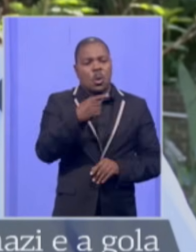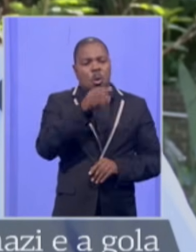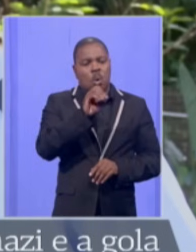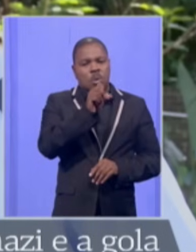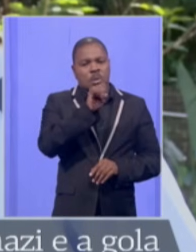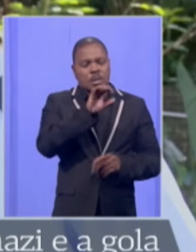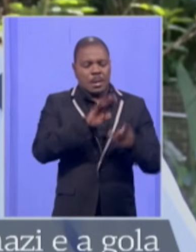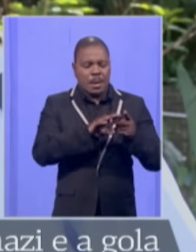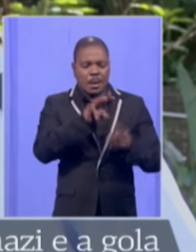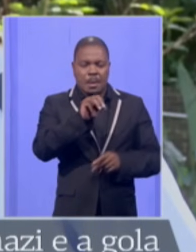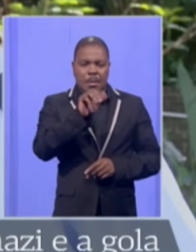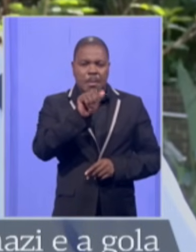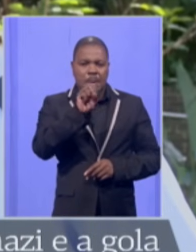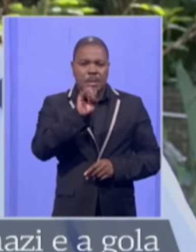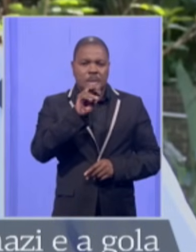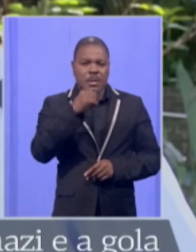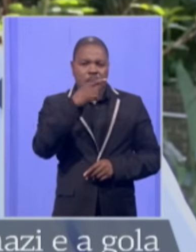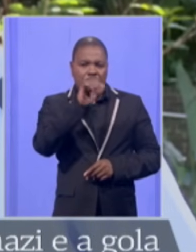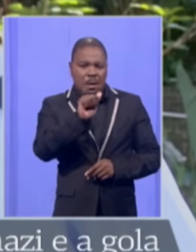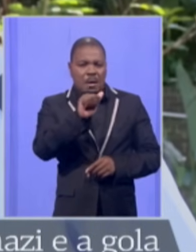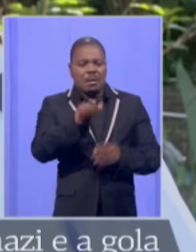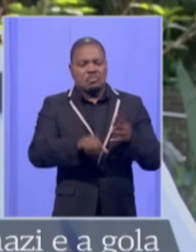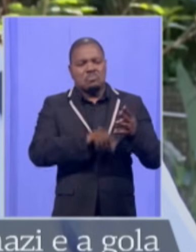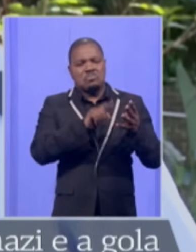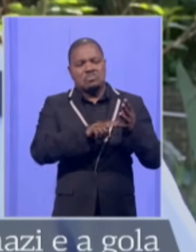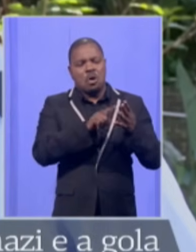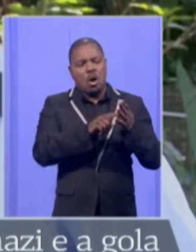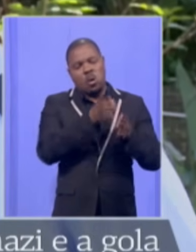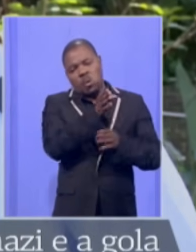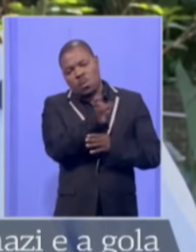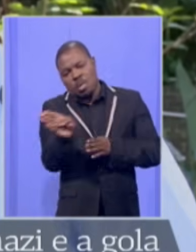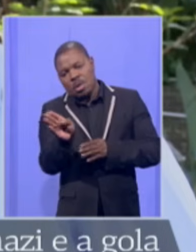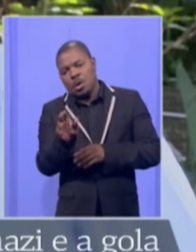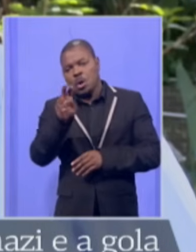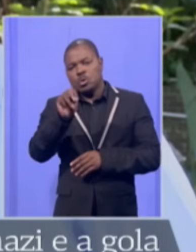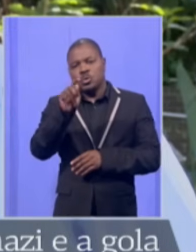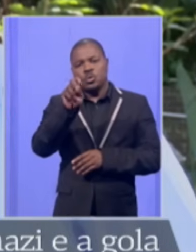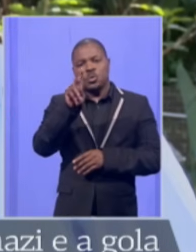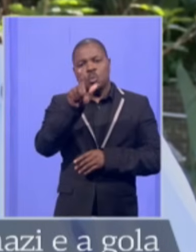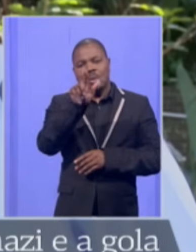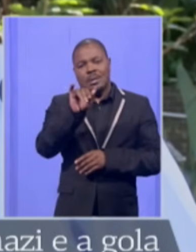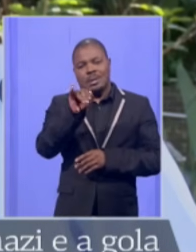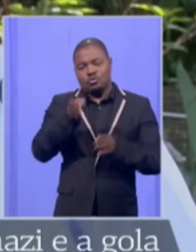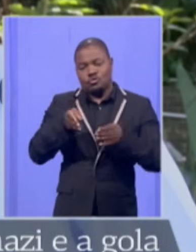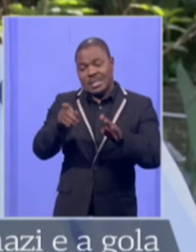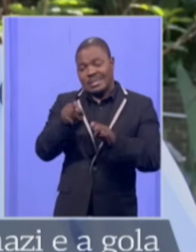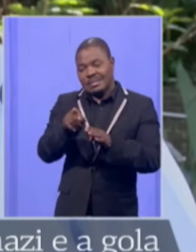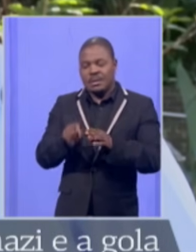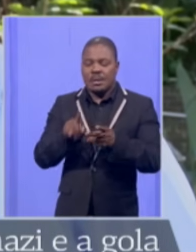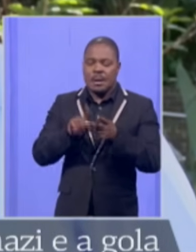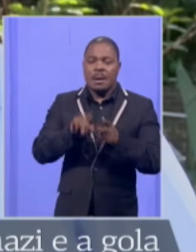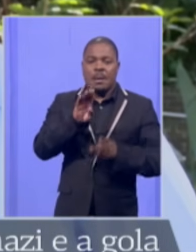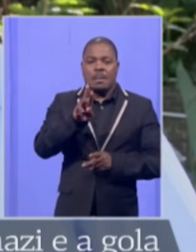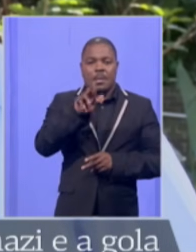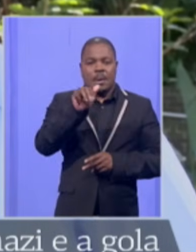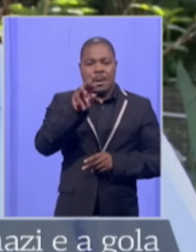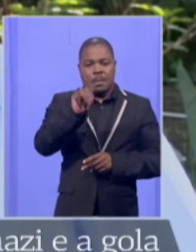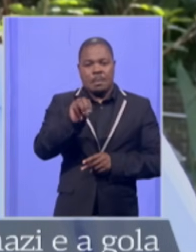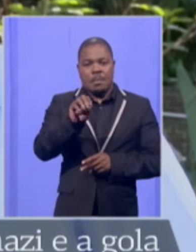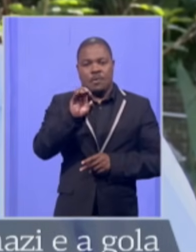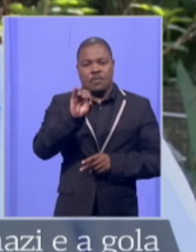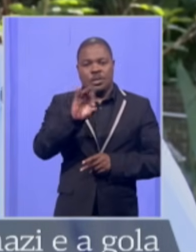KE Masinga, 10 right on Sylvester Ntuli to join Bram Fisher to end up